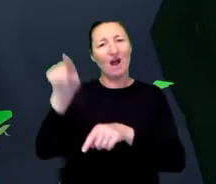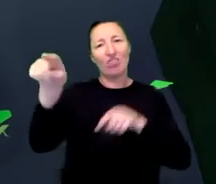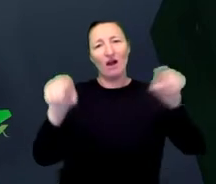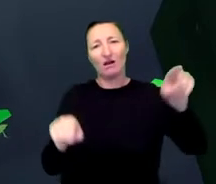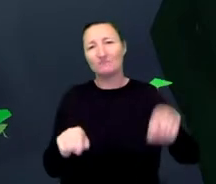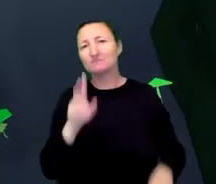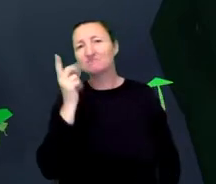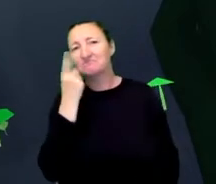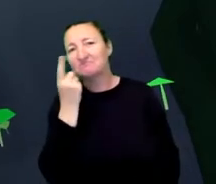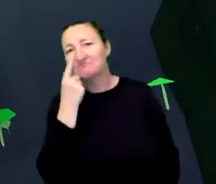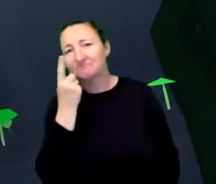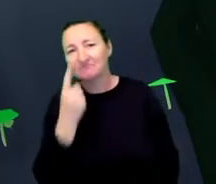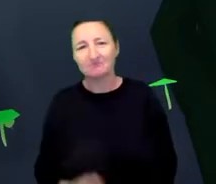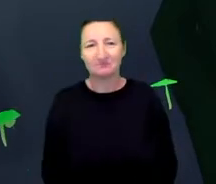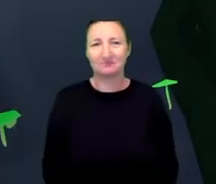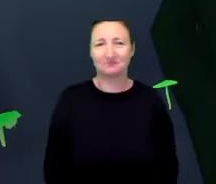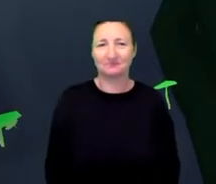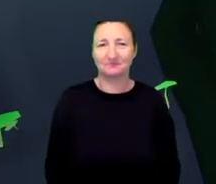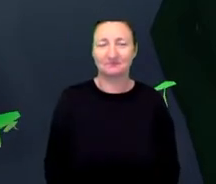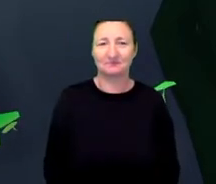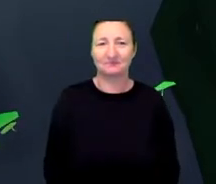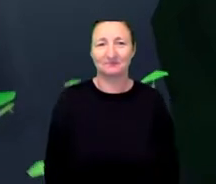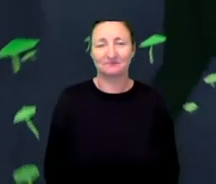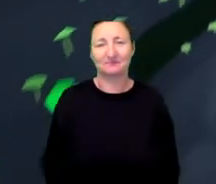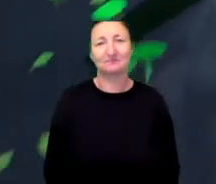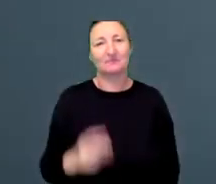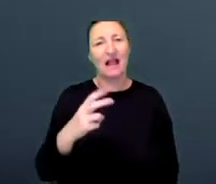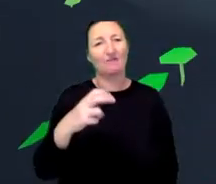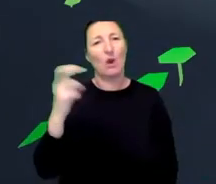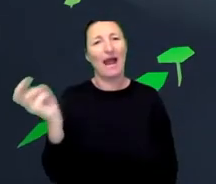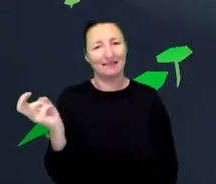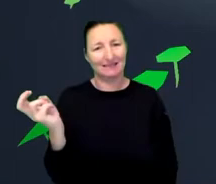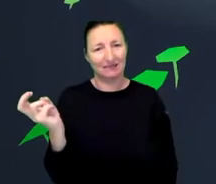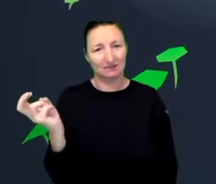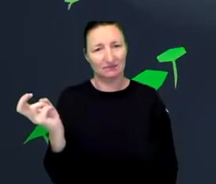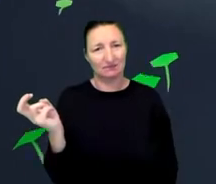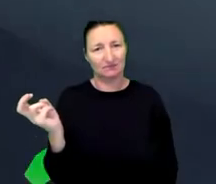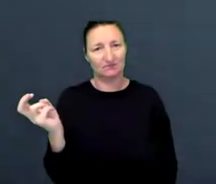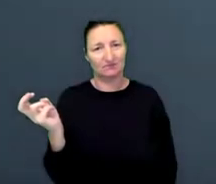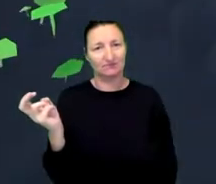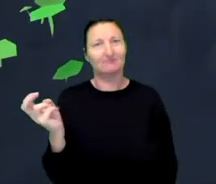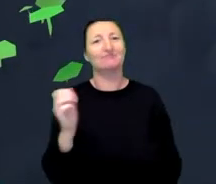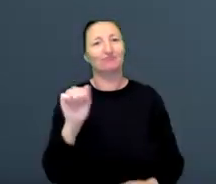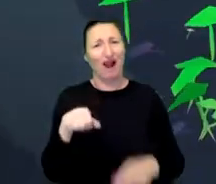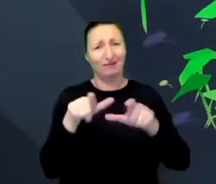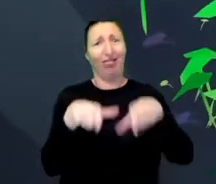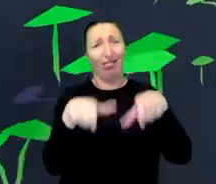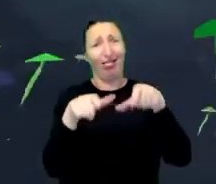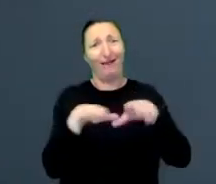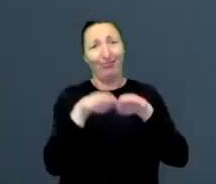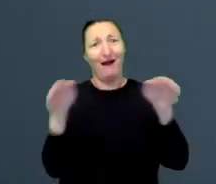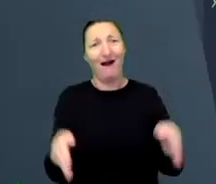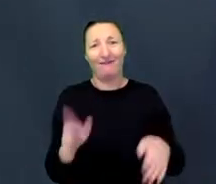So. You can just exit. Yes, I must exit the hive. I need to leave my